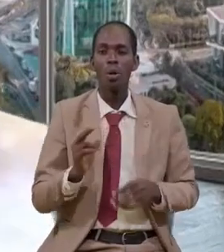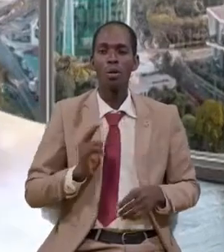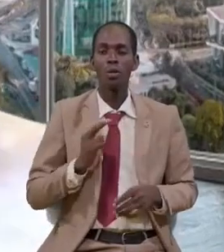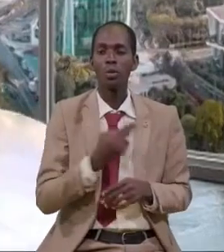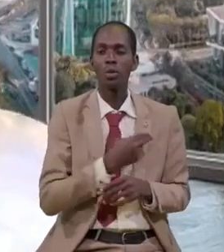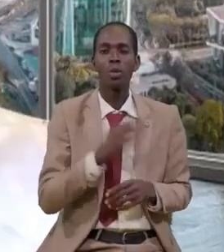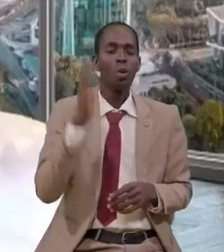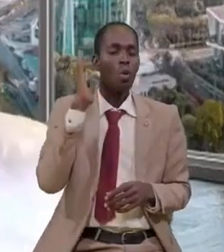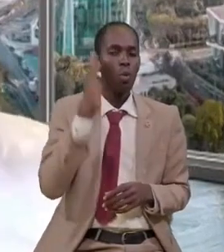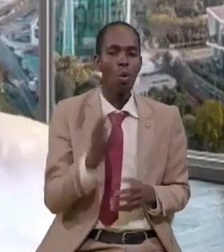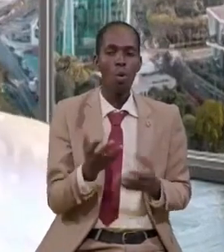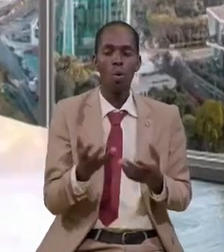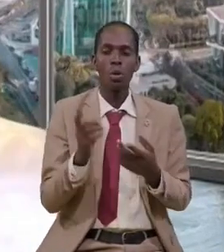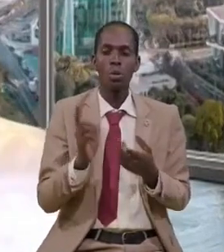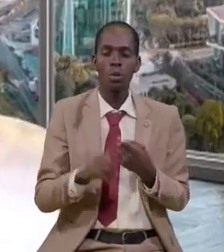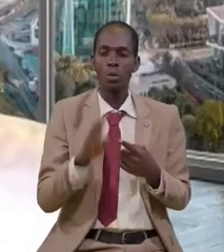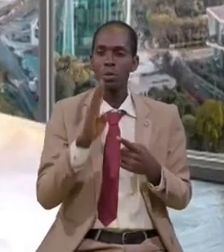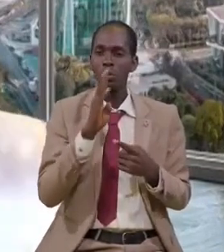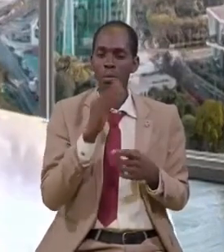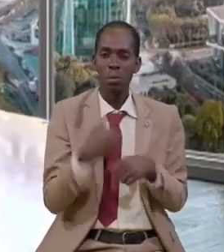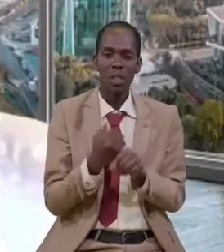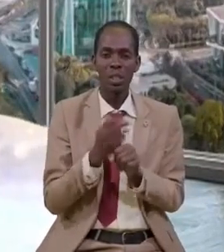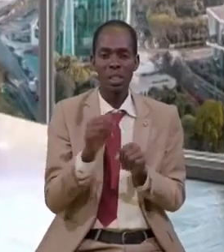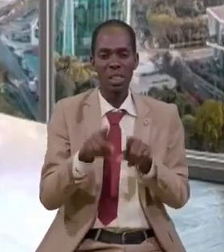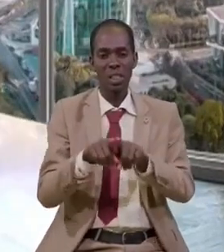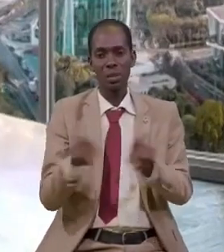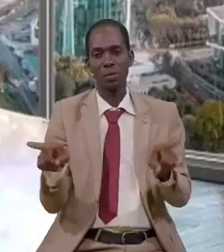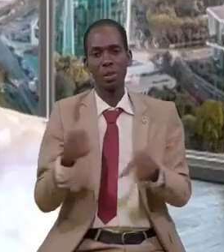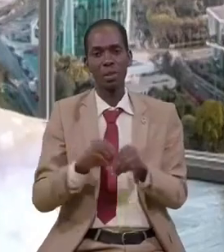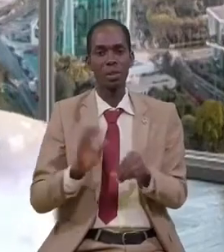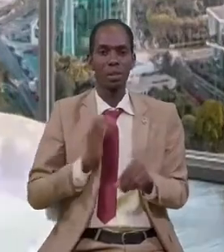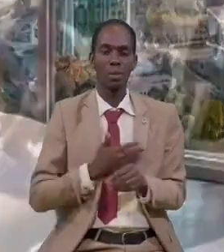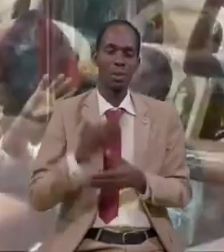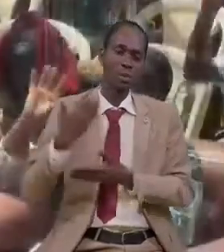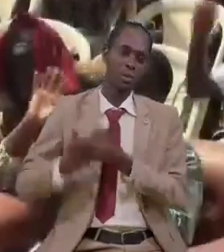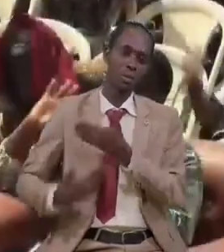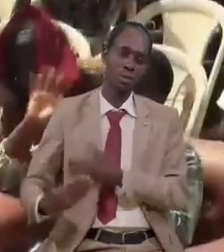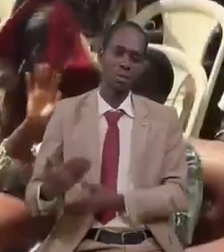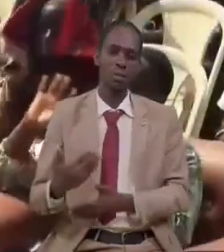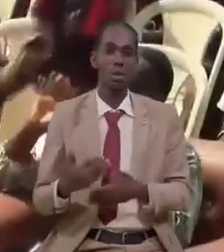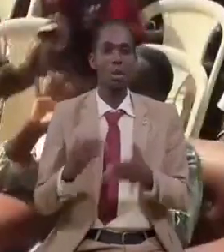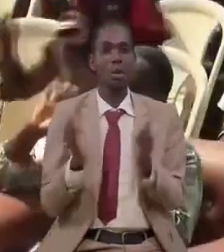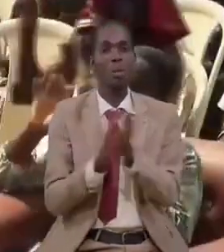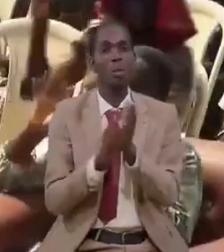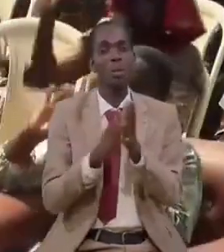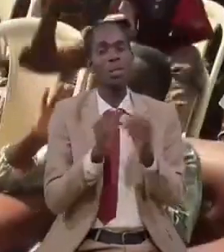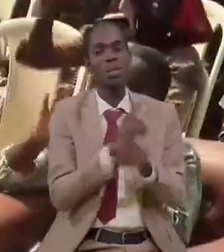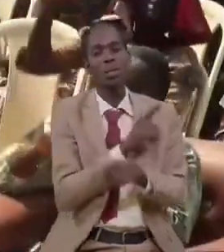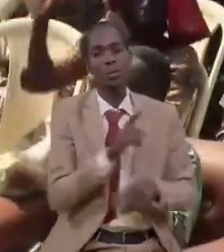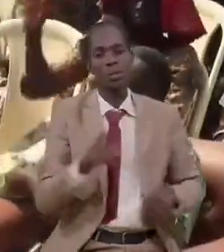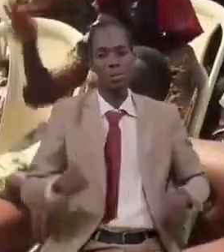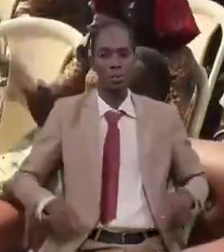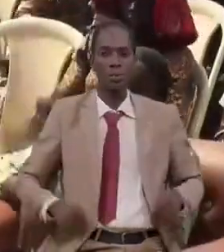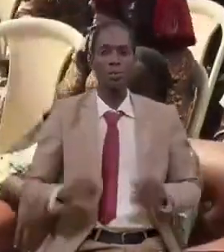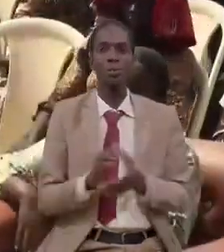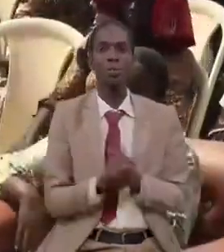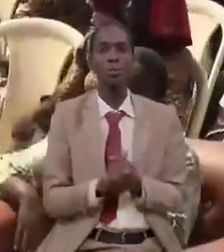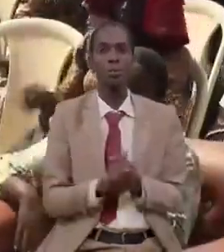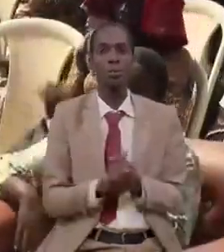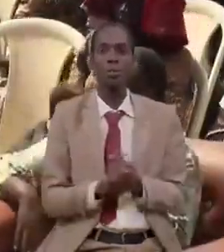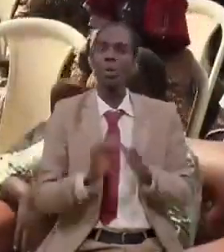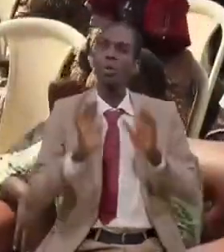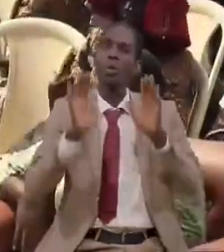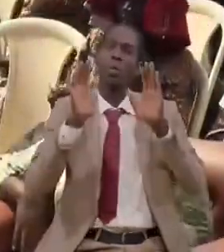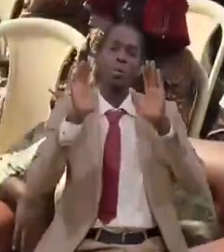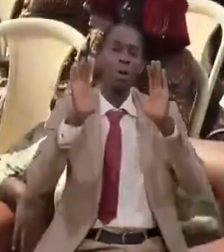our generation? Raise up your hands. Praise the Lord. Wonderful. And how